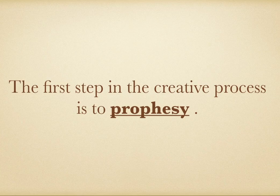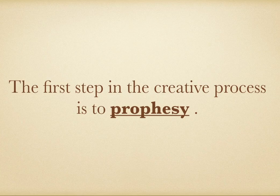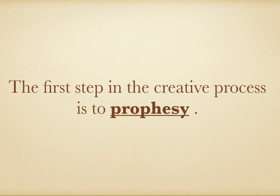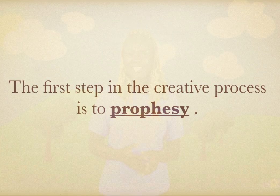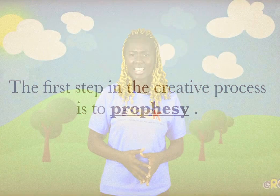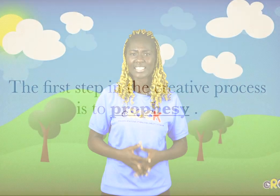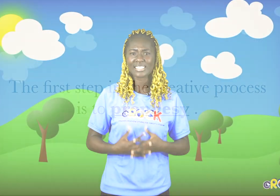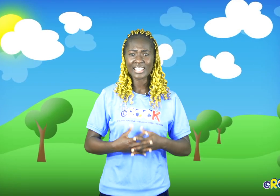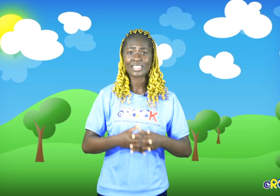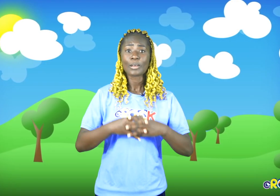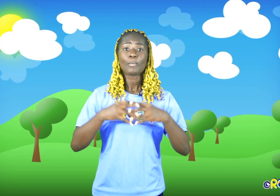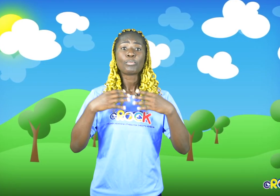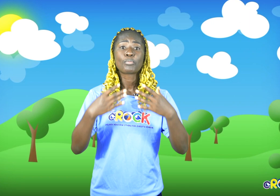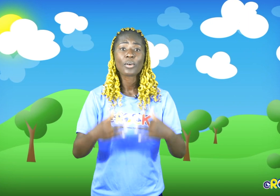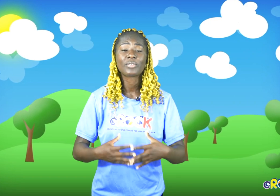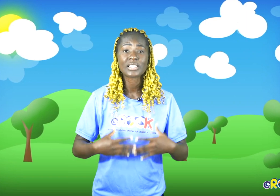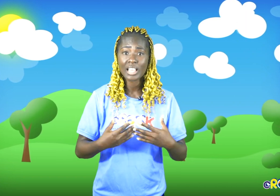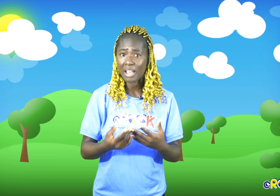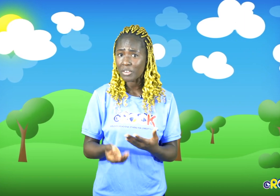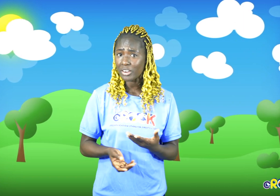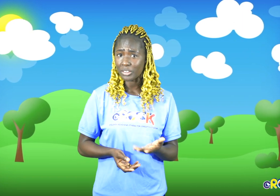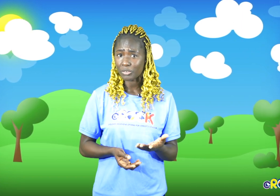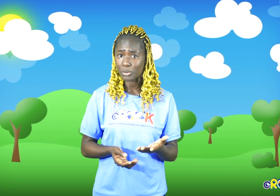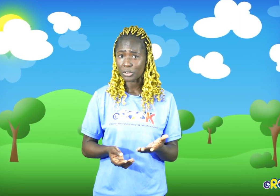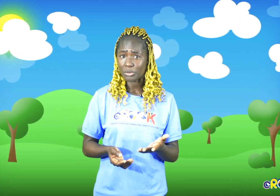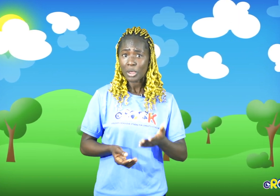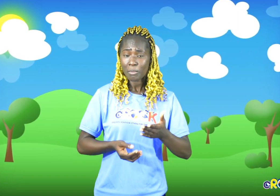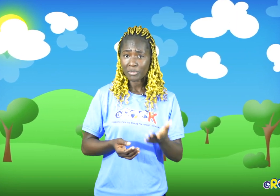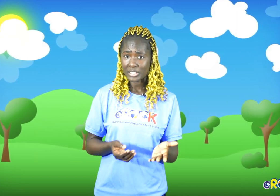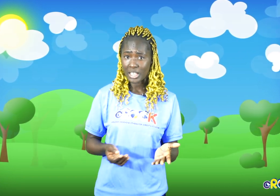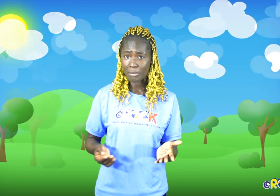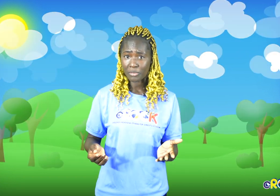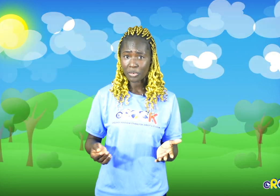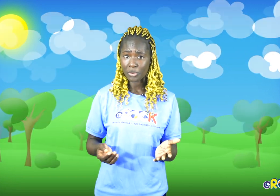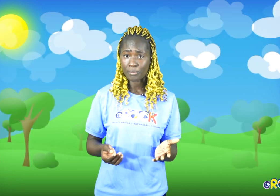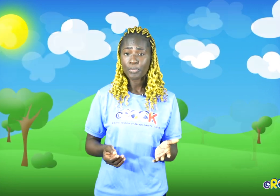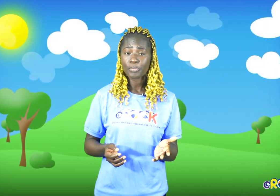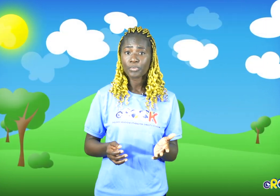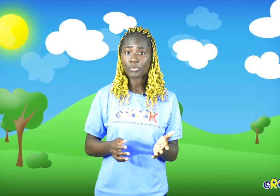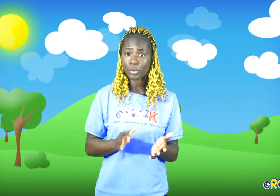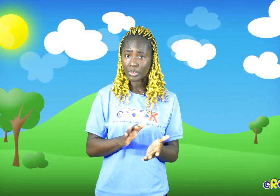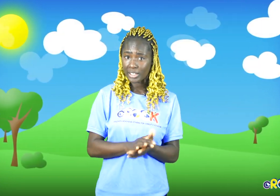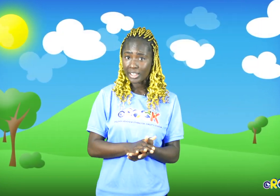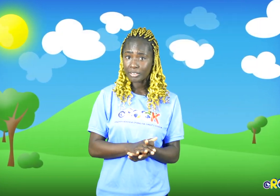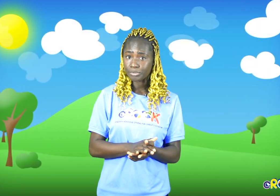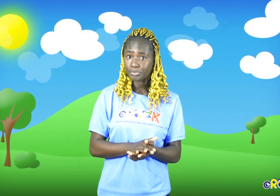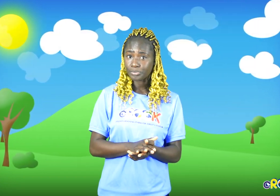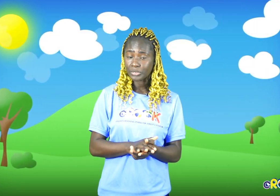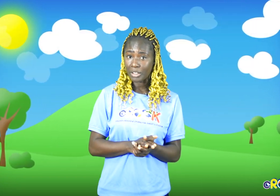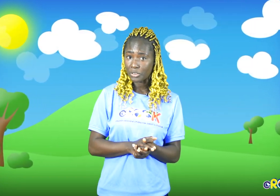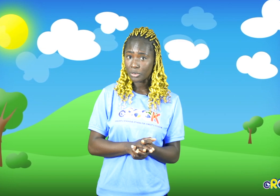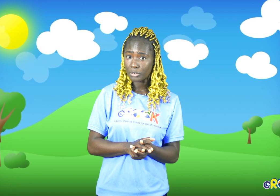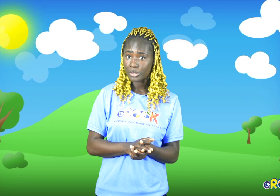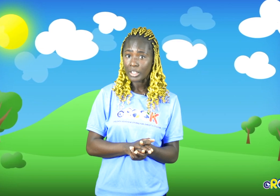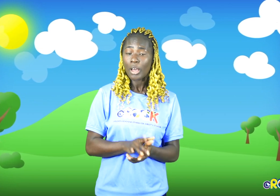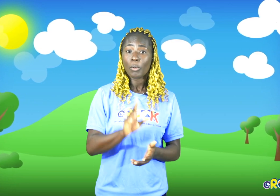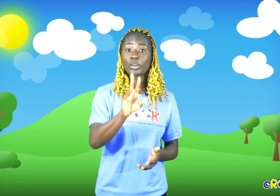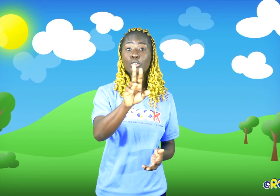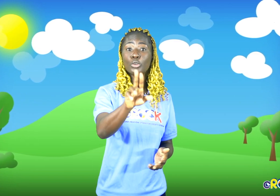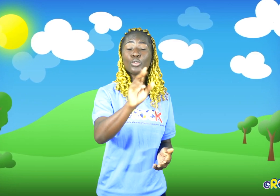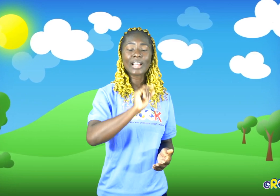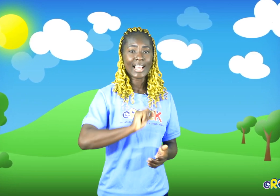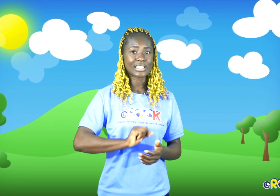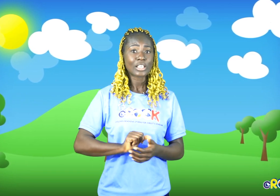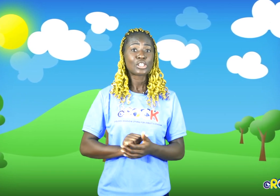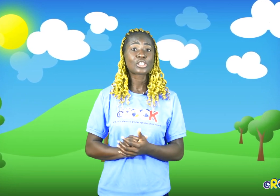prophesy. Yes, yes, yes. Prophesy. Have you heard of the word prophesy before? Okay, have you? We're